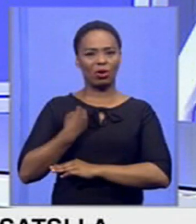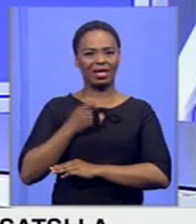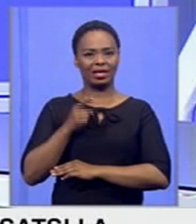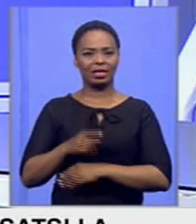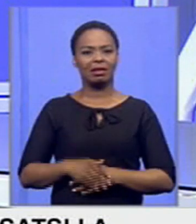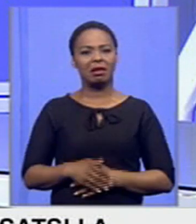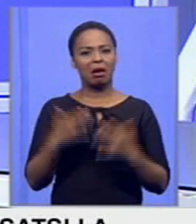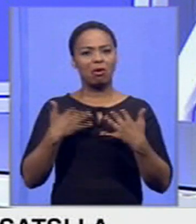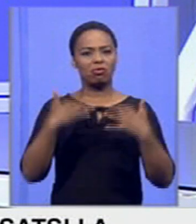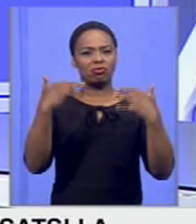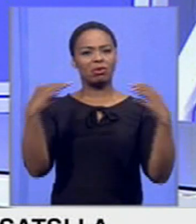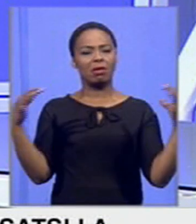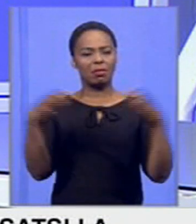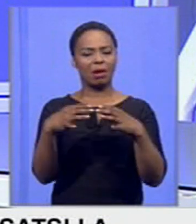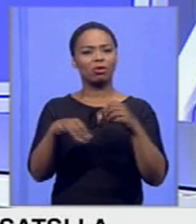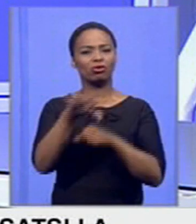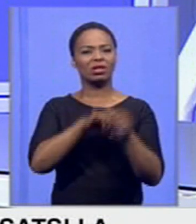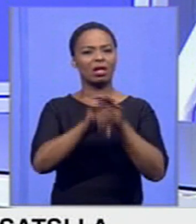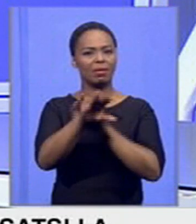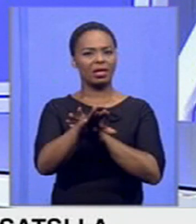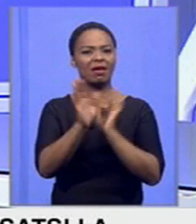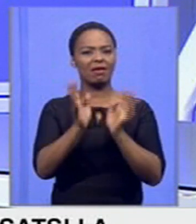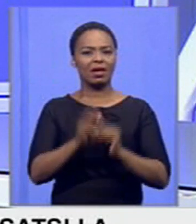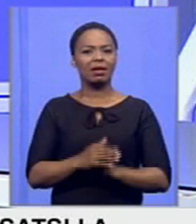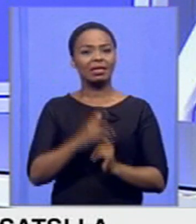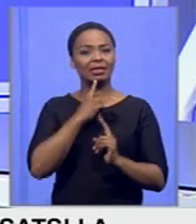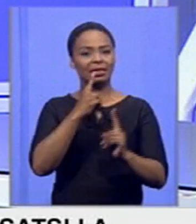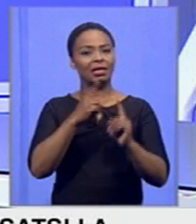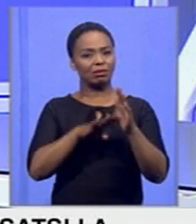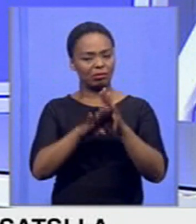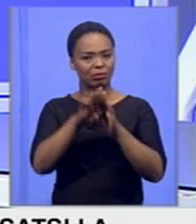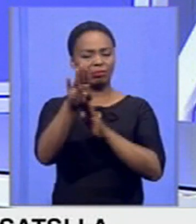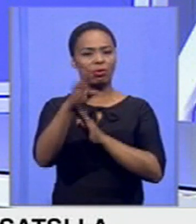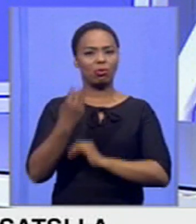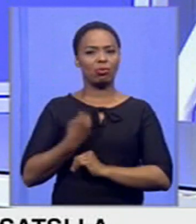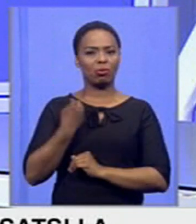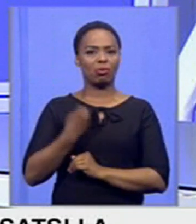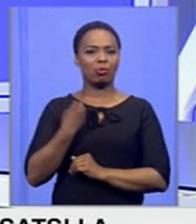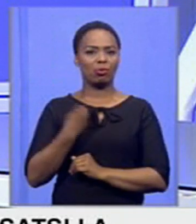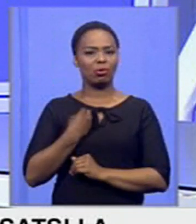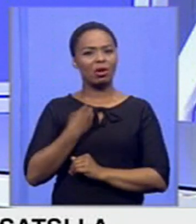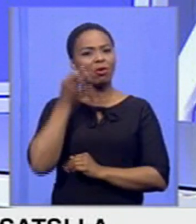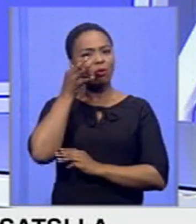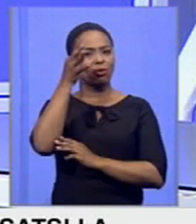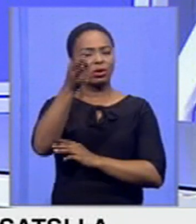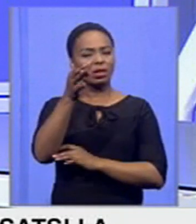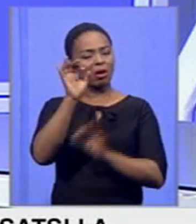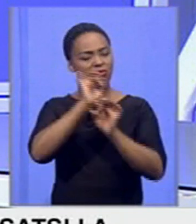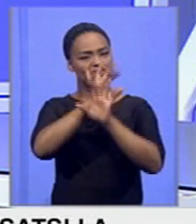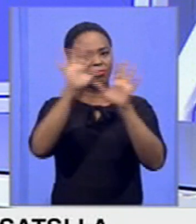ya dikgokahanyo tlasa mokotaba o reng a kufiso ya kgolo ya batjha moruong molemong wa bokamoso bo tjhabileng.